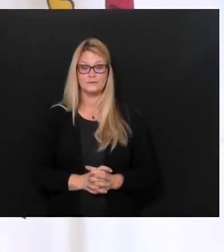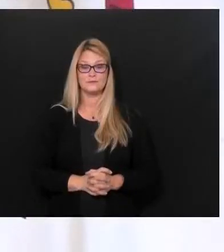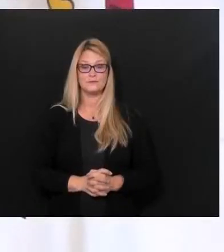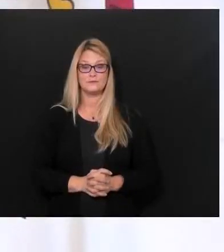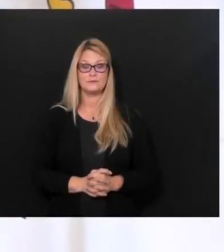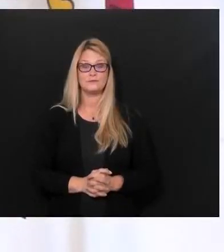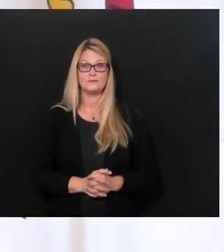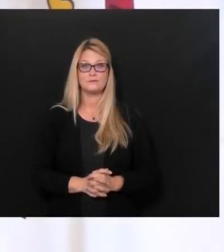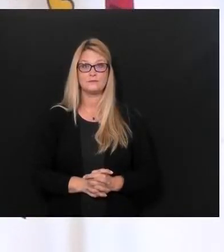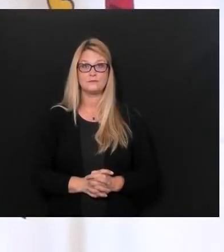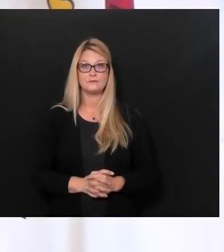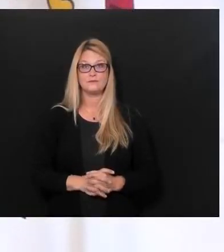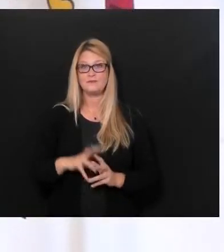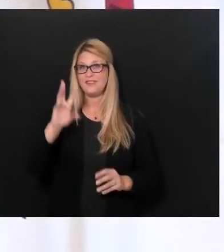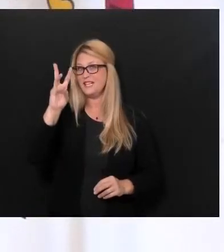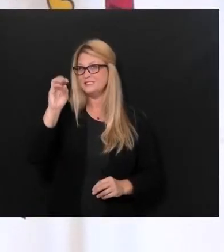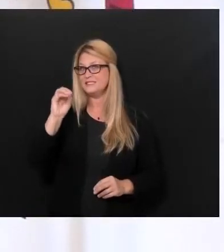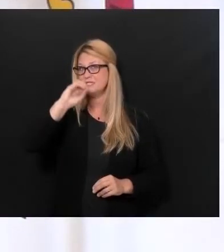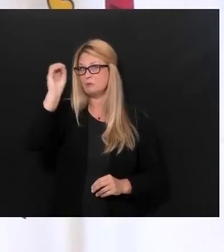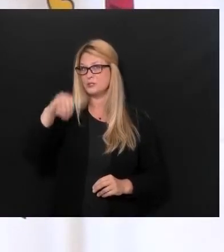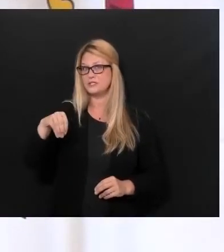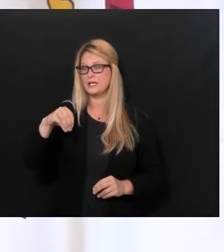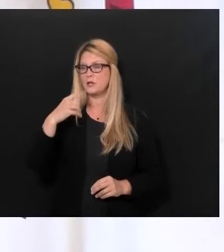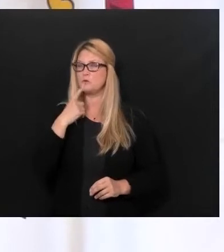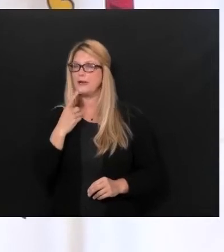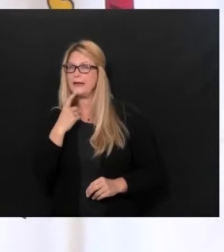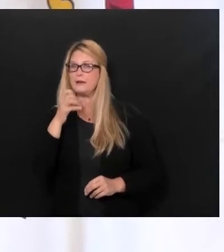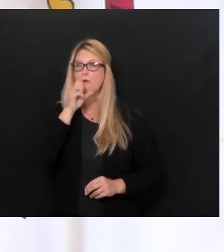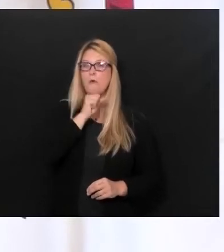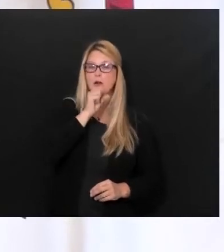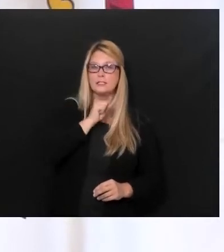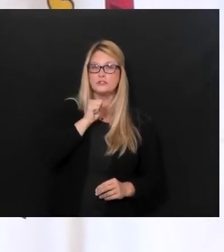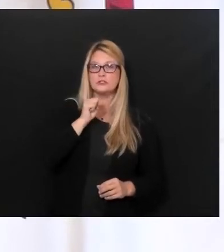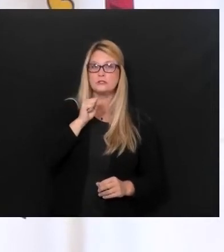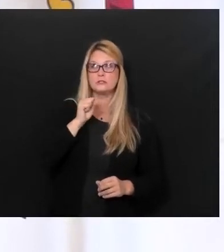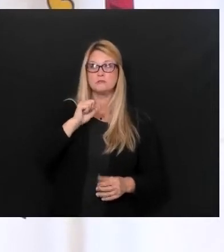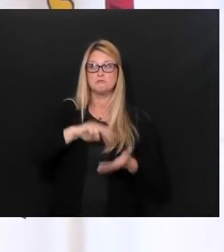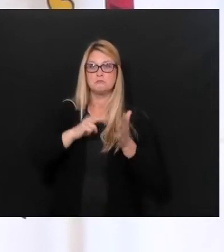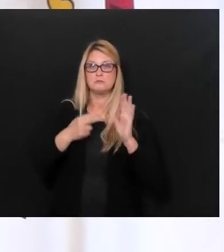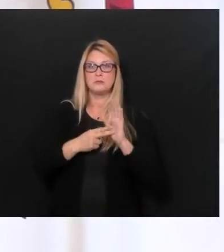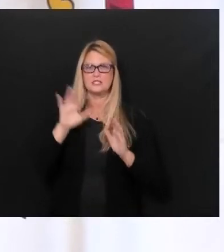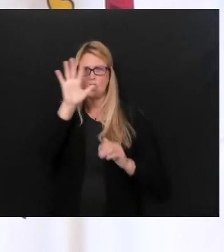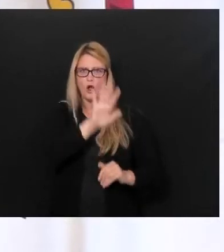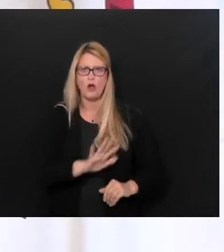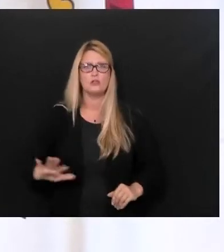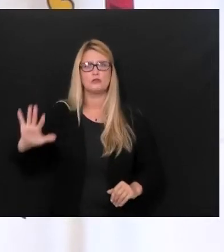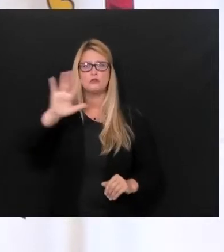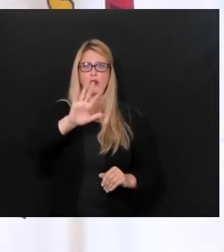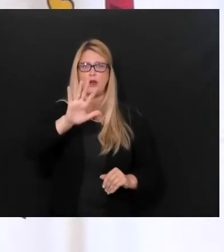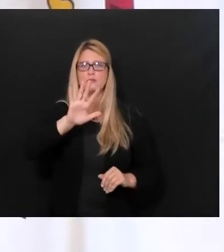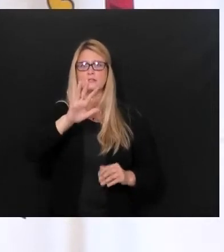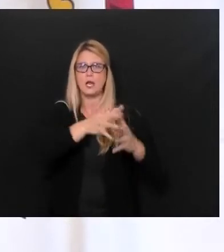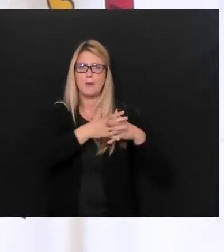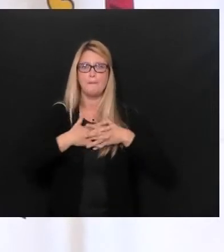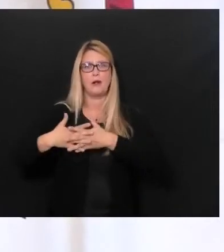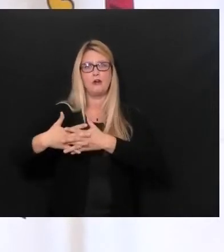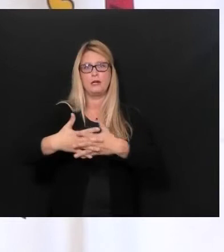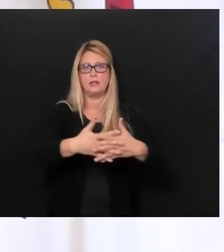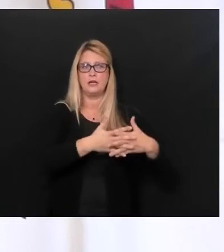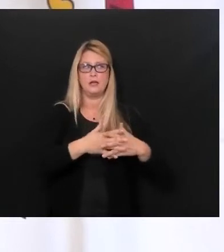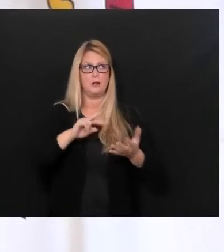if 60% of our state is red or orange, all across this land in America, if we're the